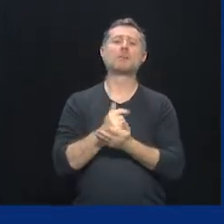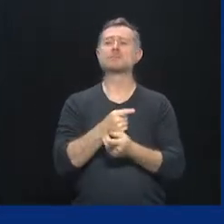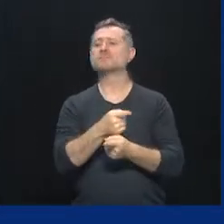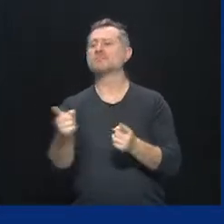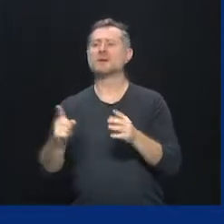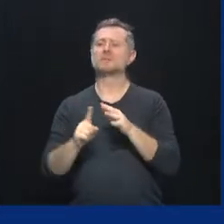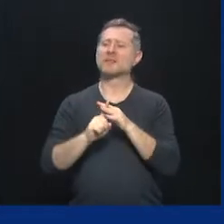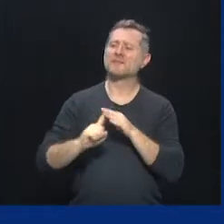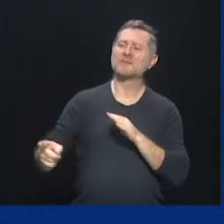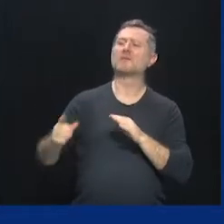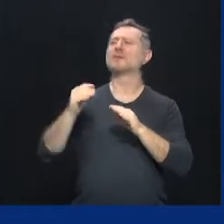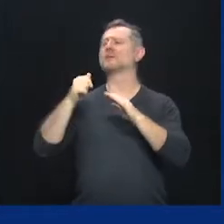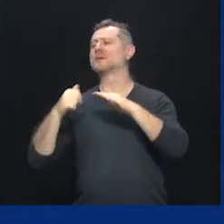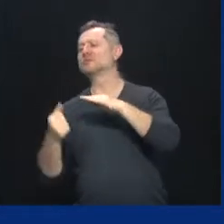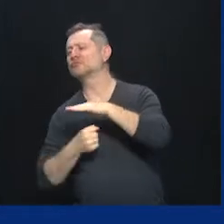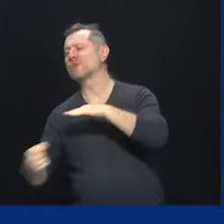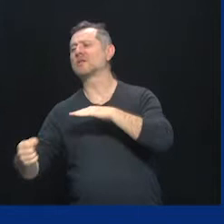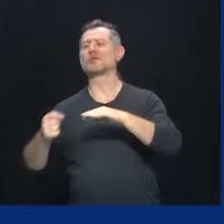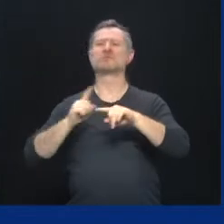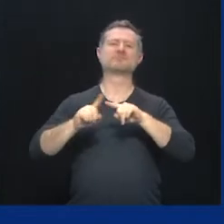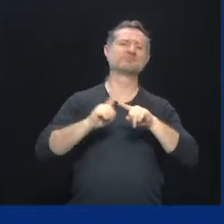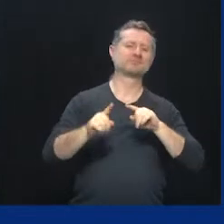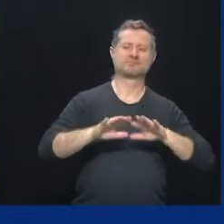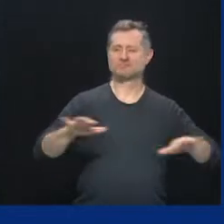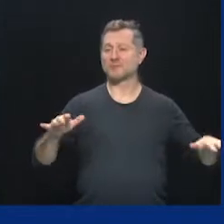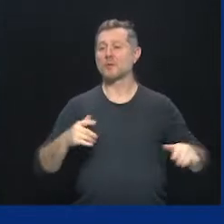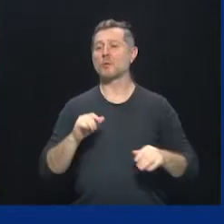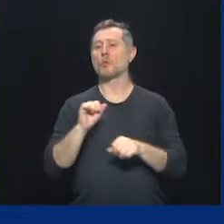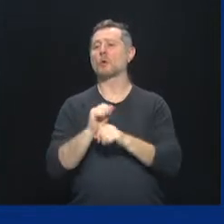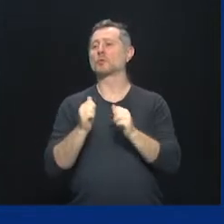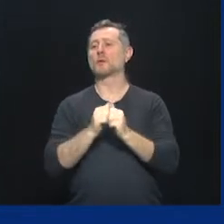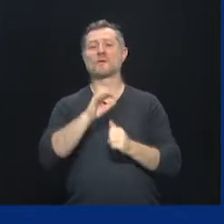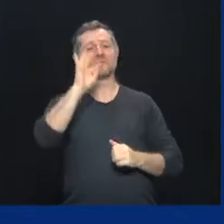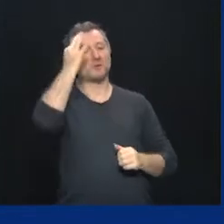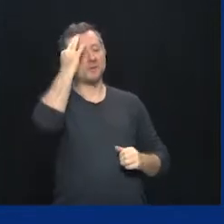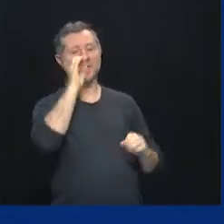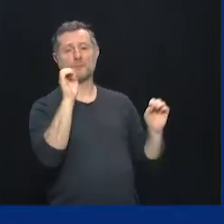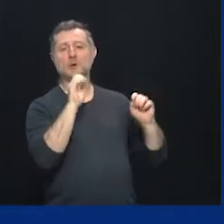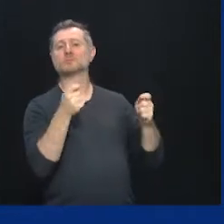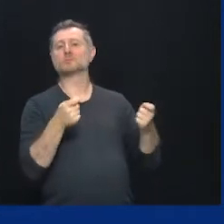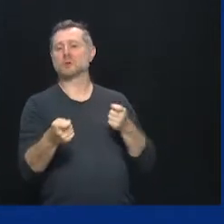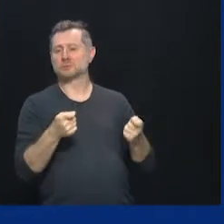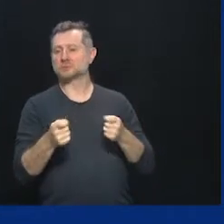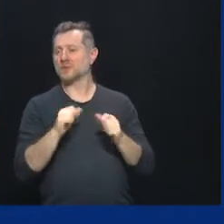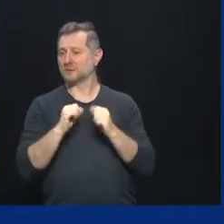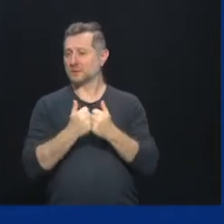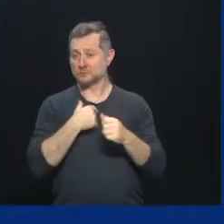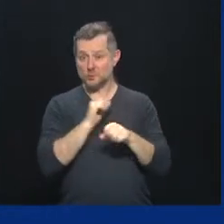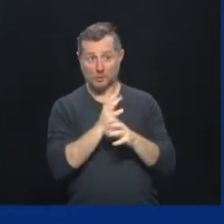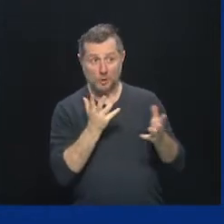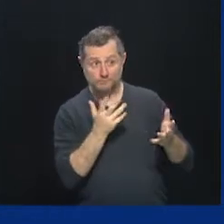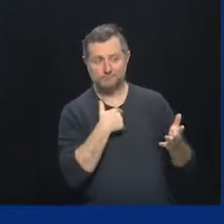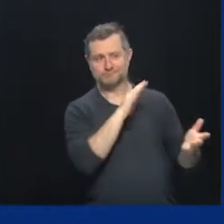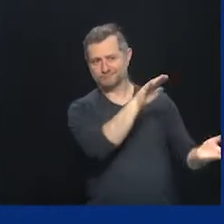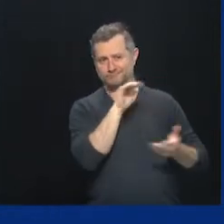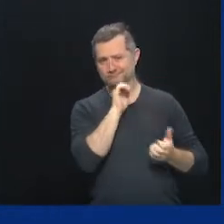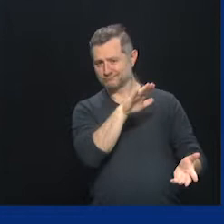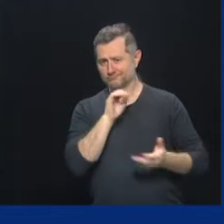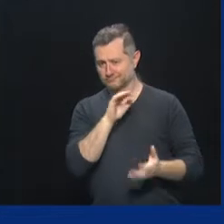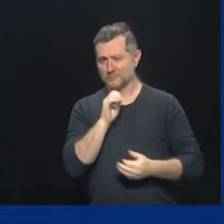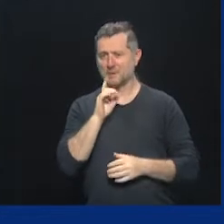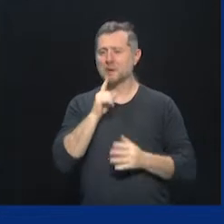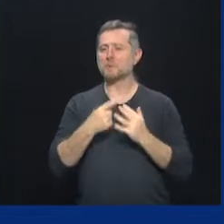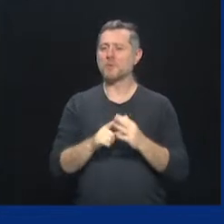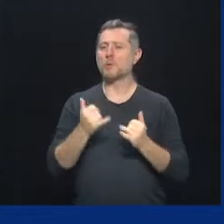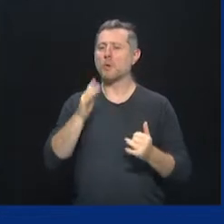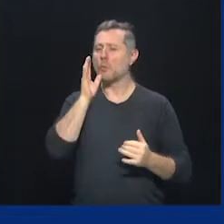support. We're also working with FEMA, the White House, and our delegation to ensure that we get everything that New Yorkers need. So this is just the beginning. We'll be making more announcements